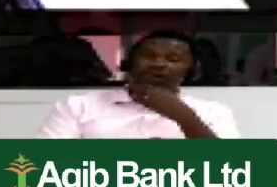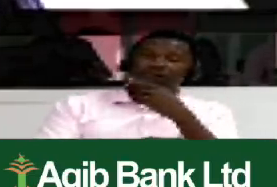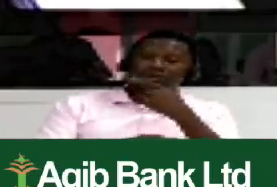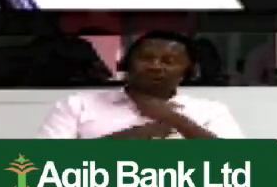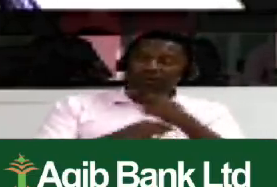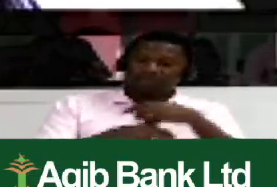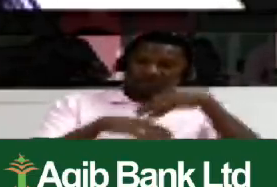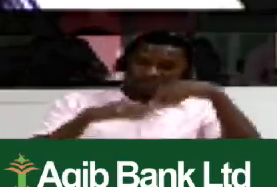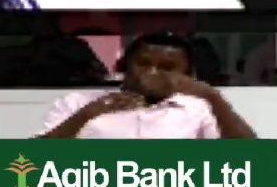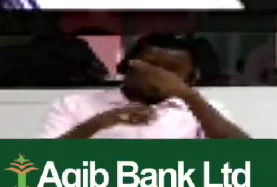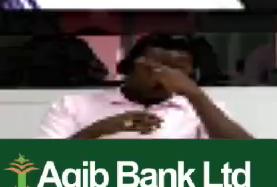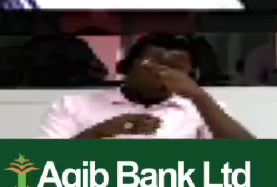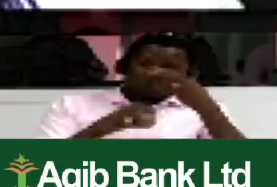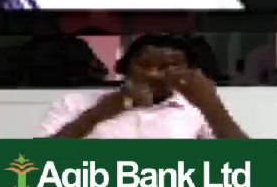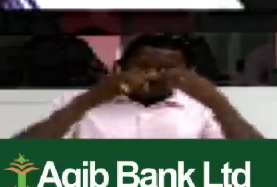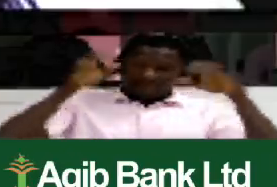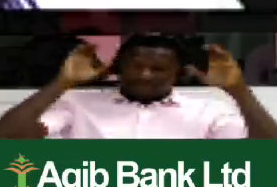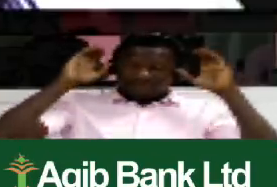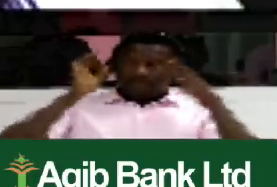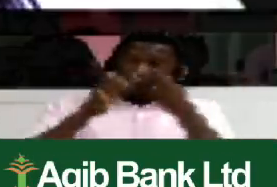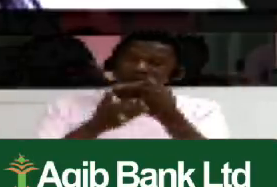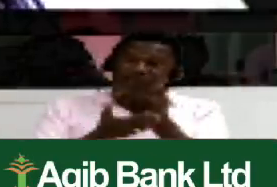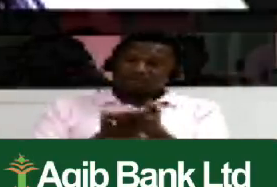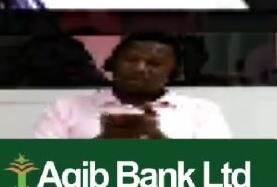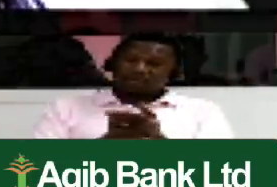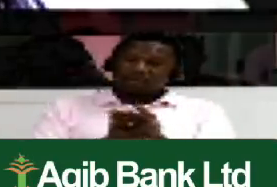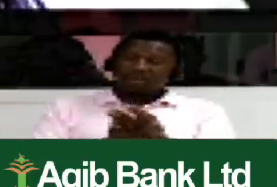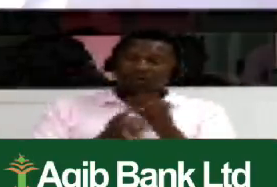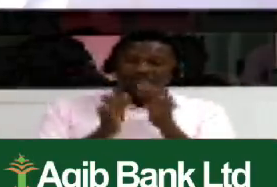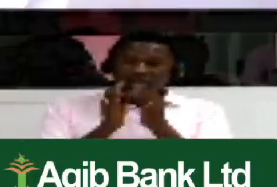how big your demonstration was?